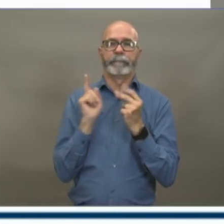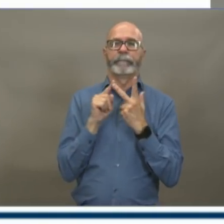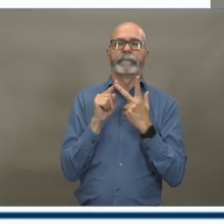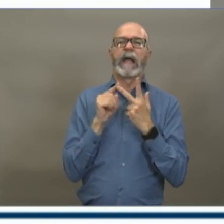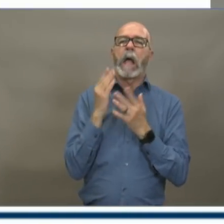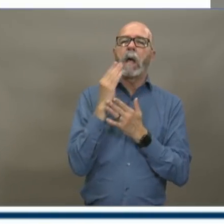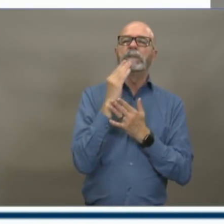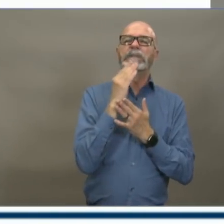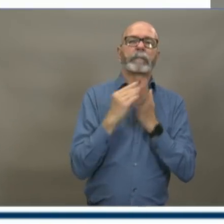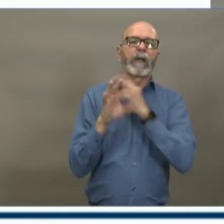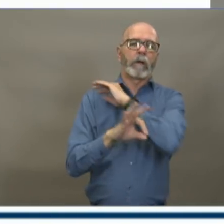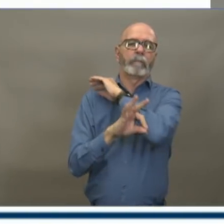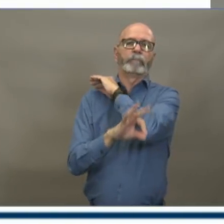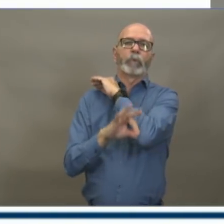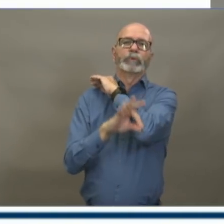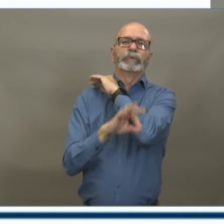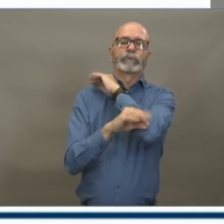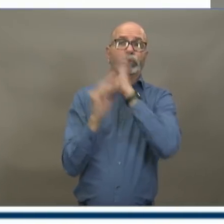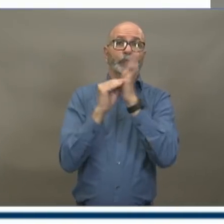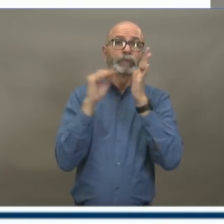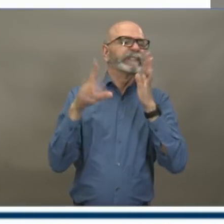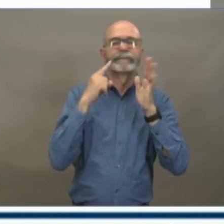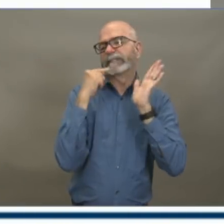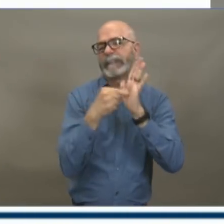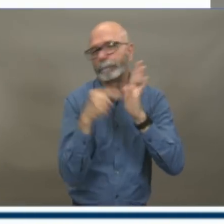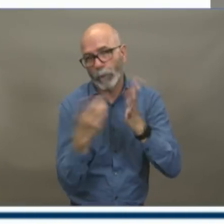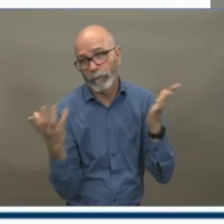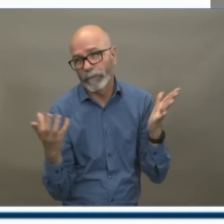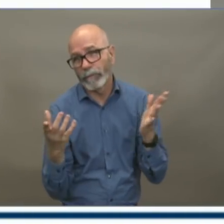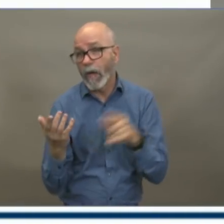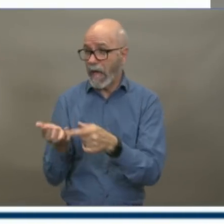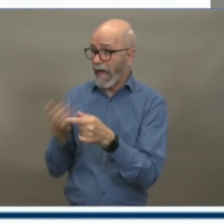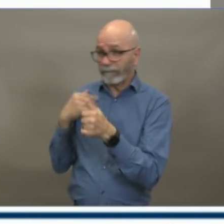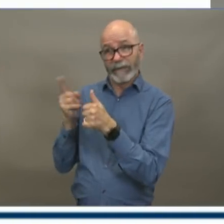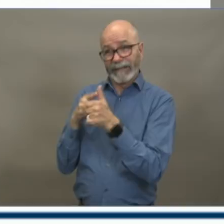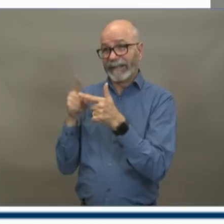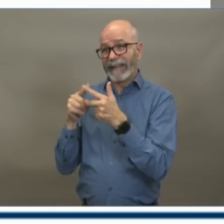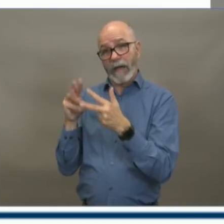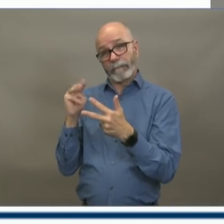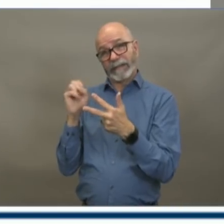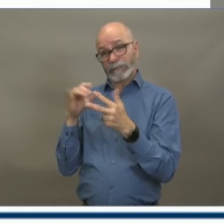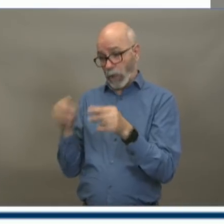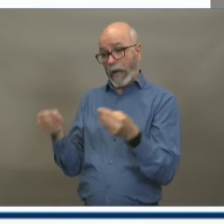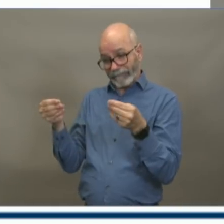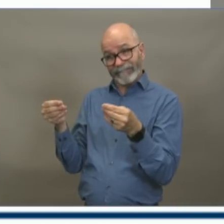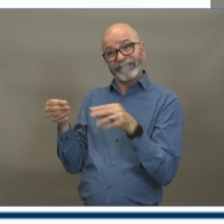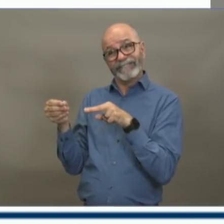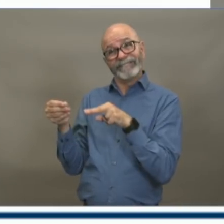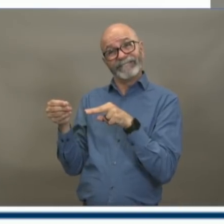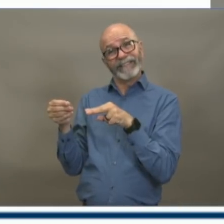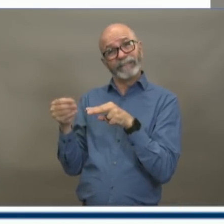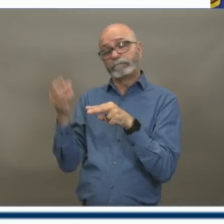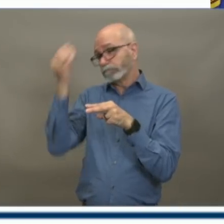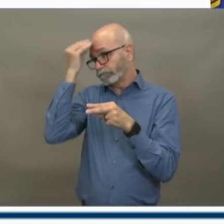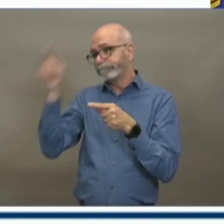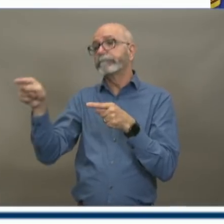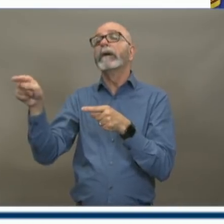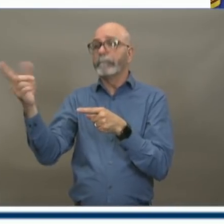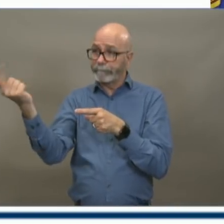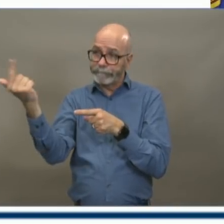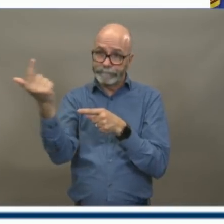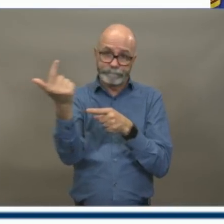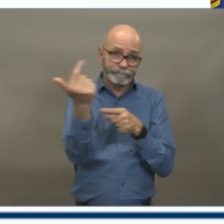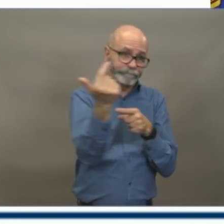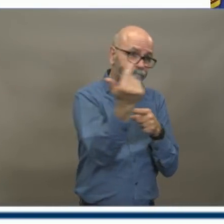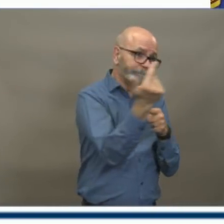others who don't, but basically having an MSI card is how we're going to communicate to people through that information. That's all the time we have for